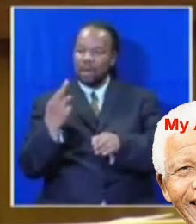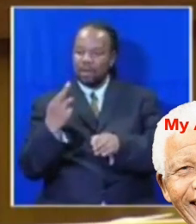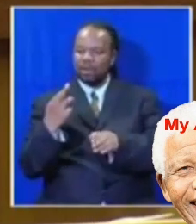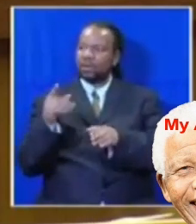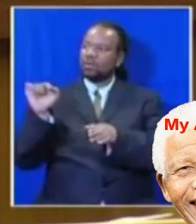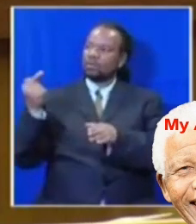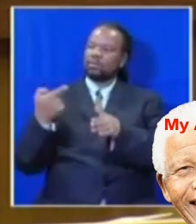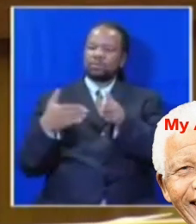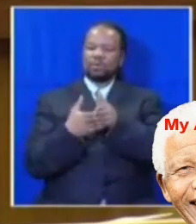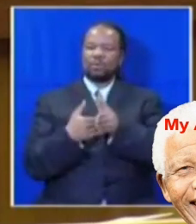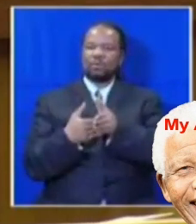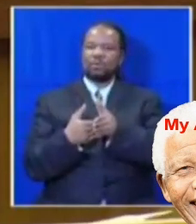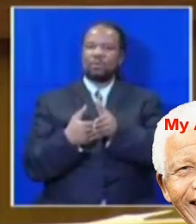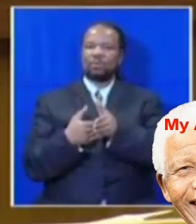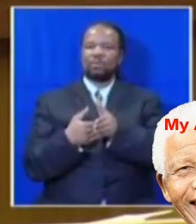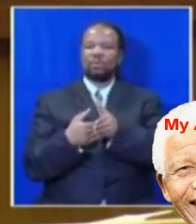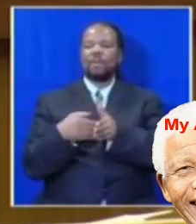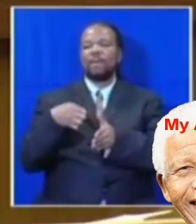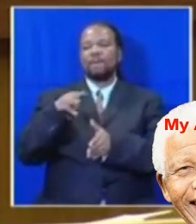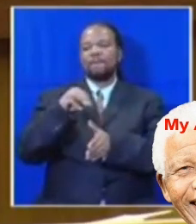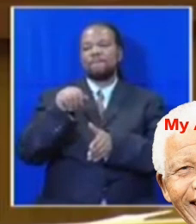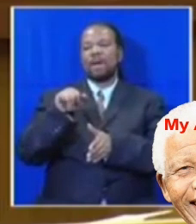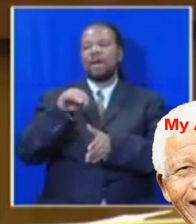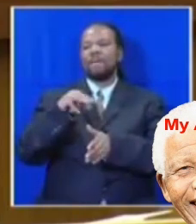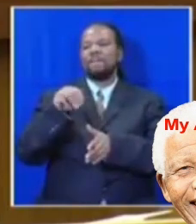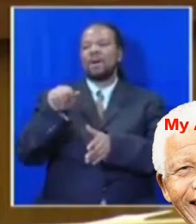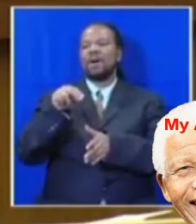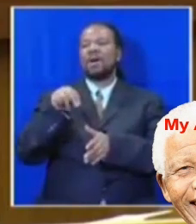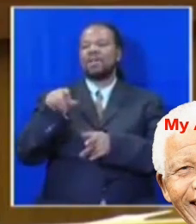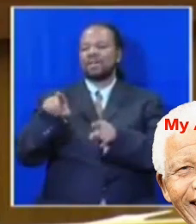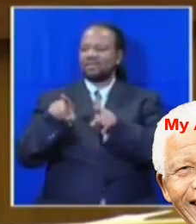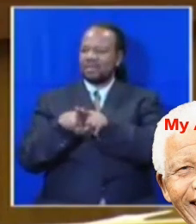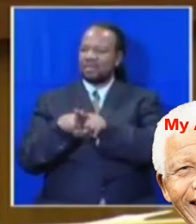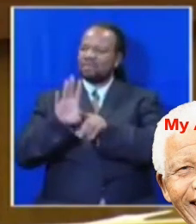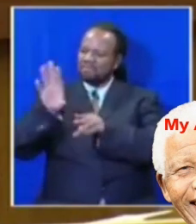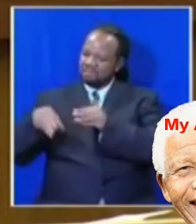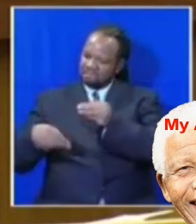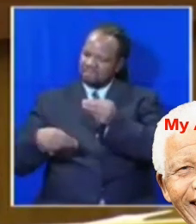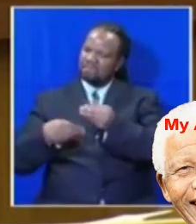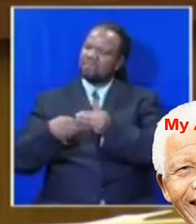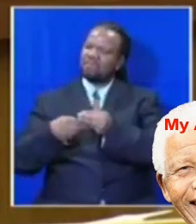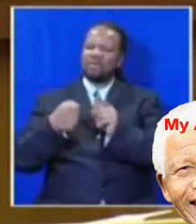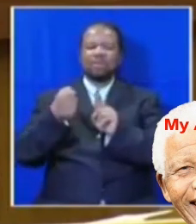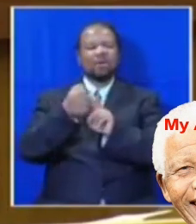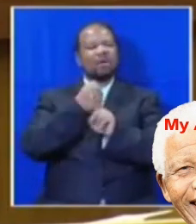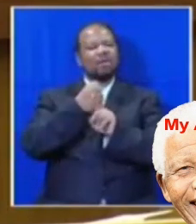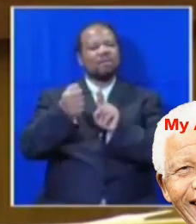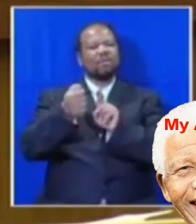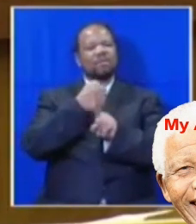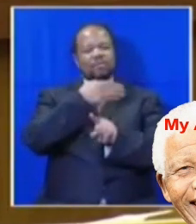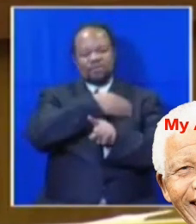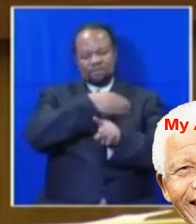Honorable Maimane, you marveled at the abuse of the head of state to an extent where you could